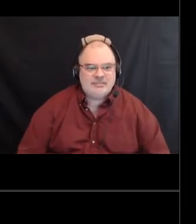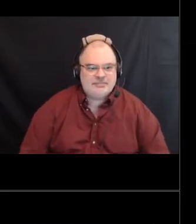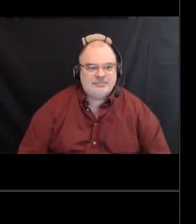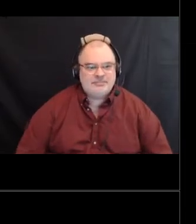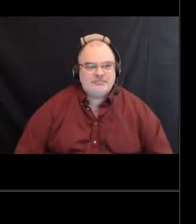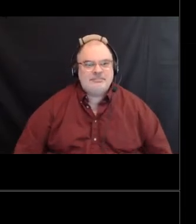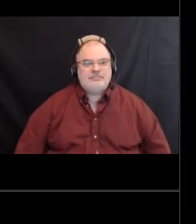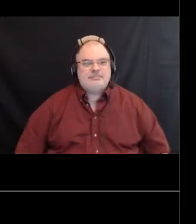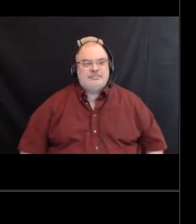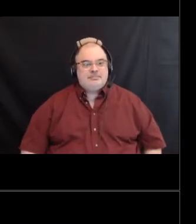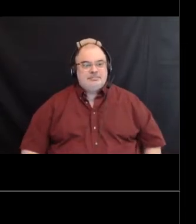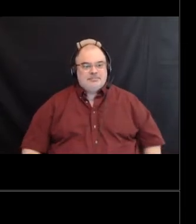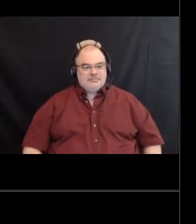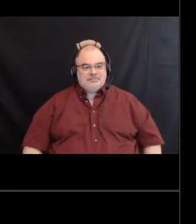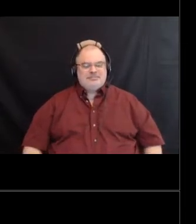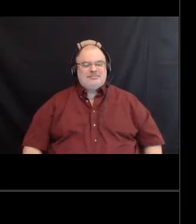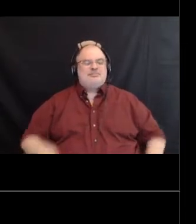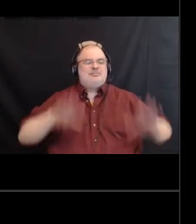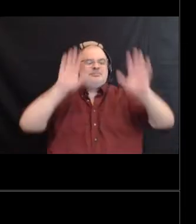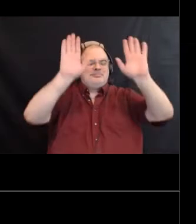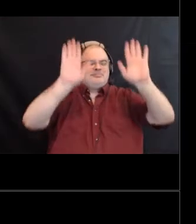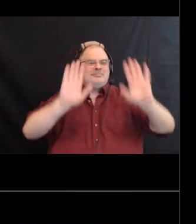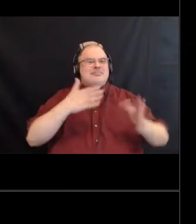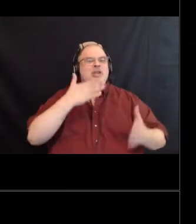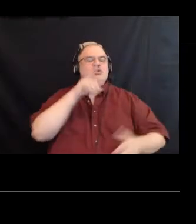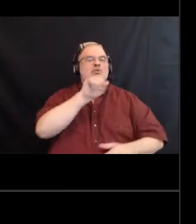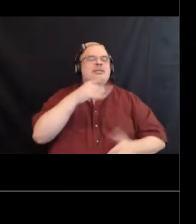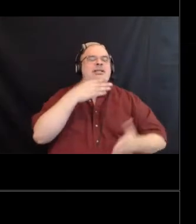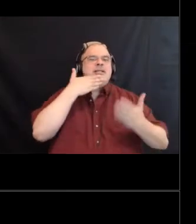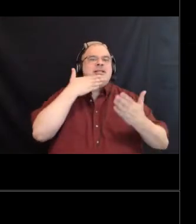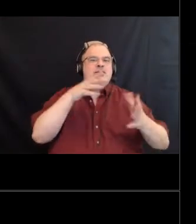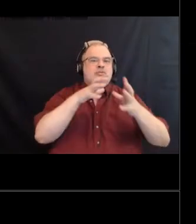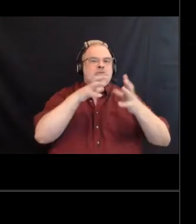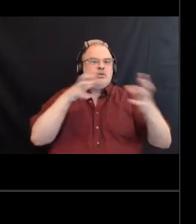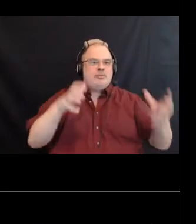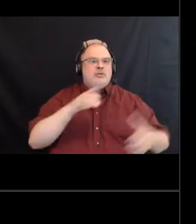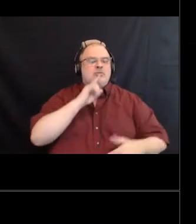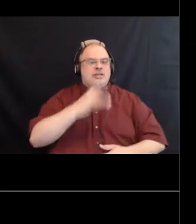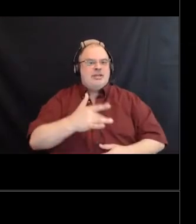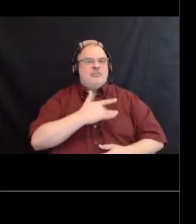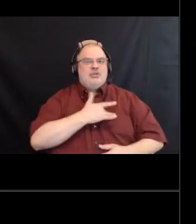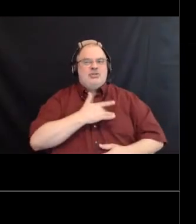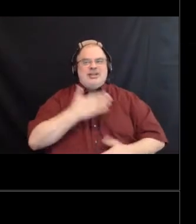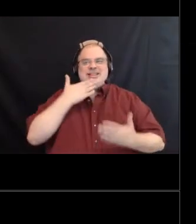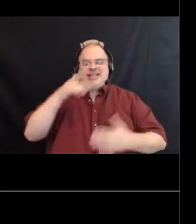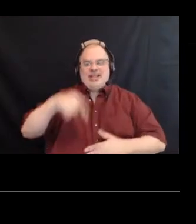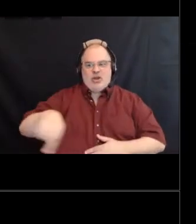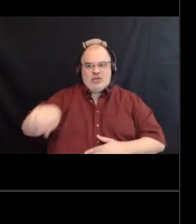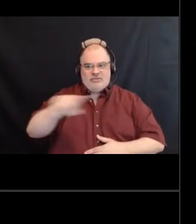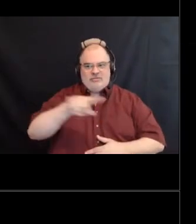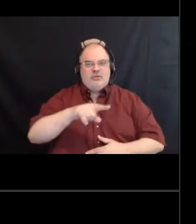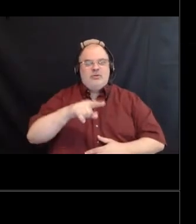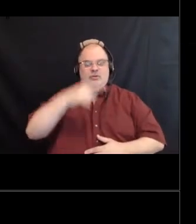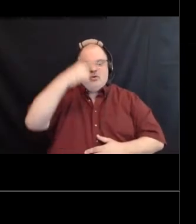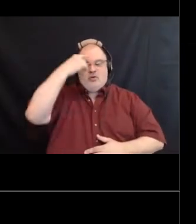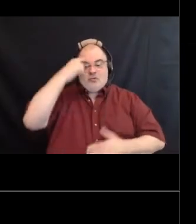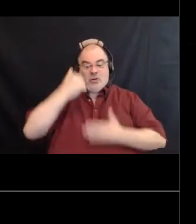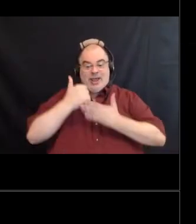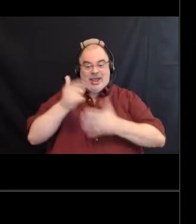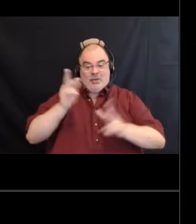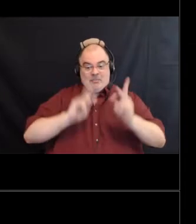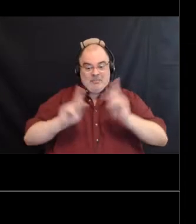us. Wonderful. Suzanne, thank you so much. I greatly appreciate it, and thank you all that you guys are doing to help people